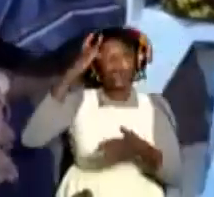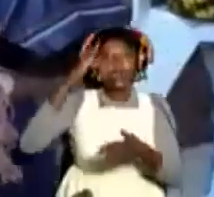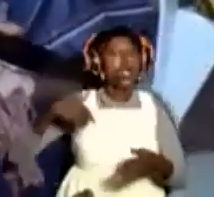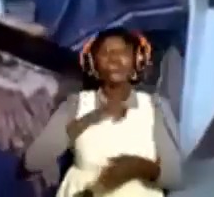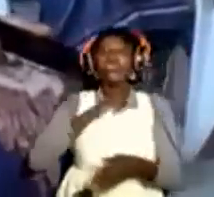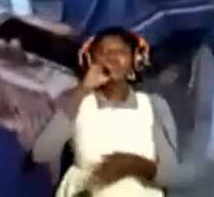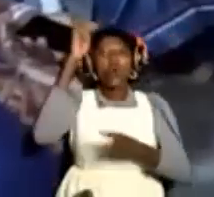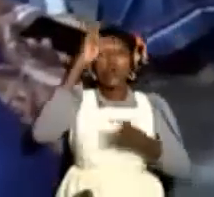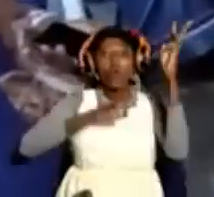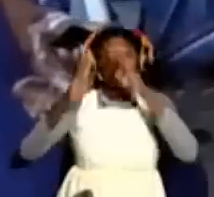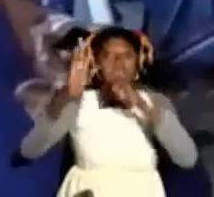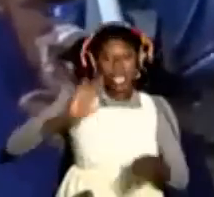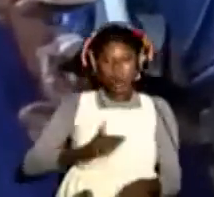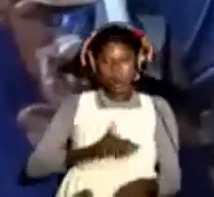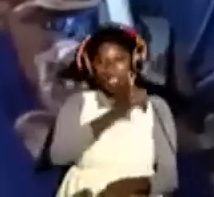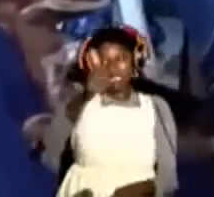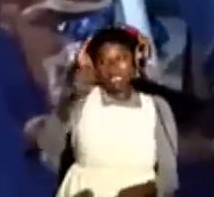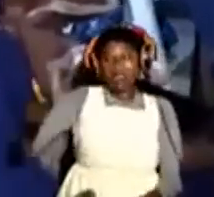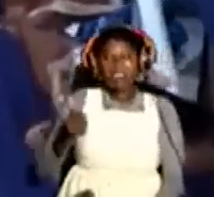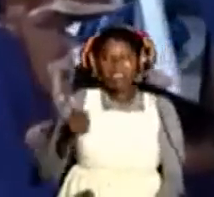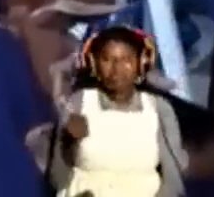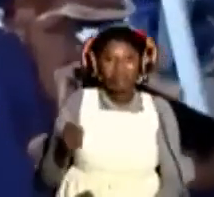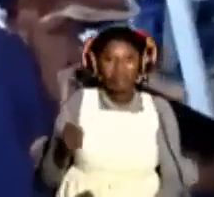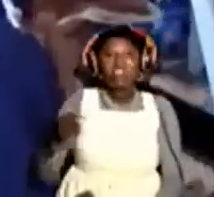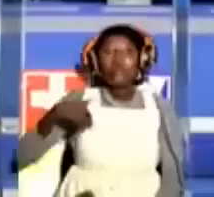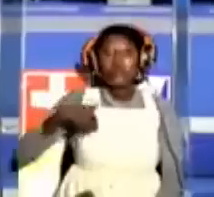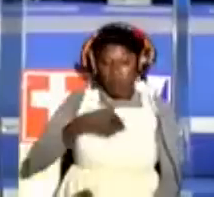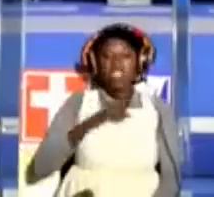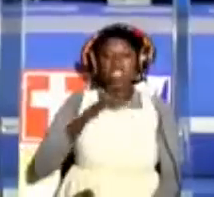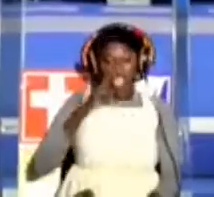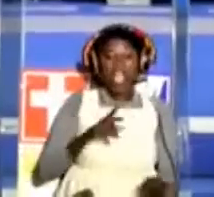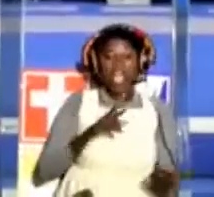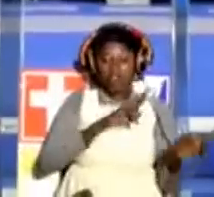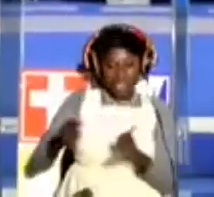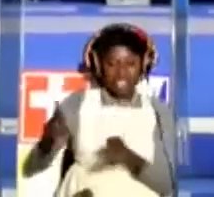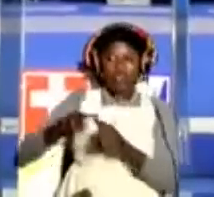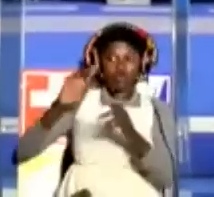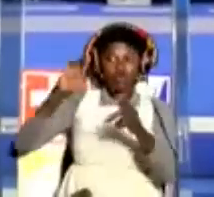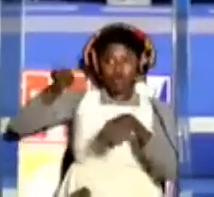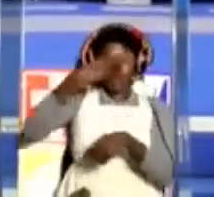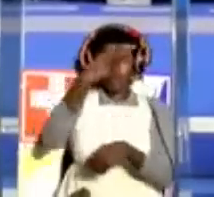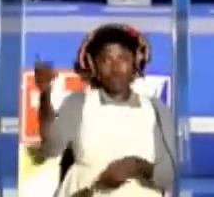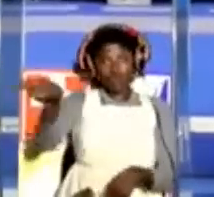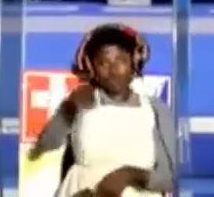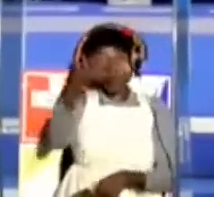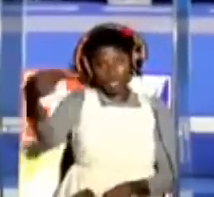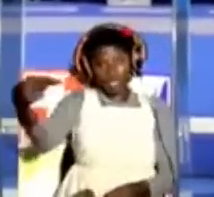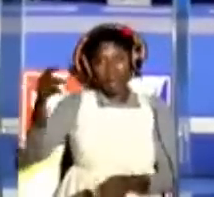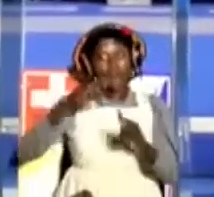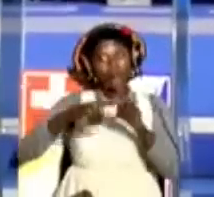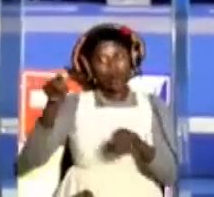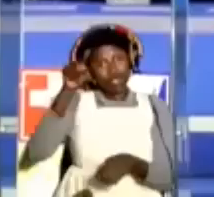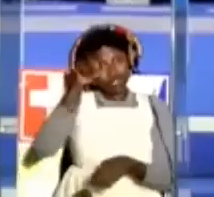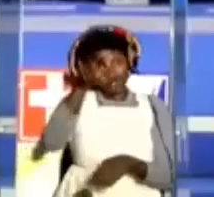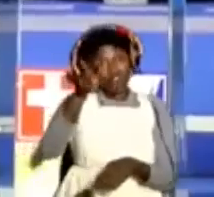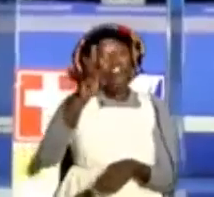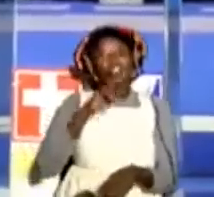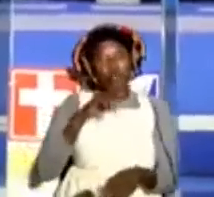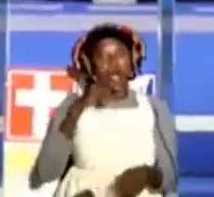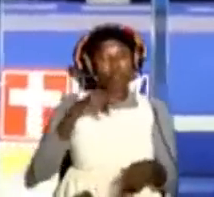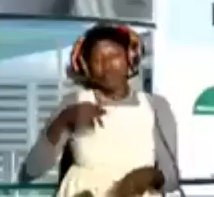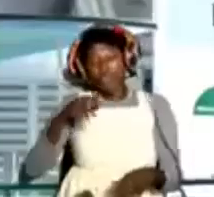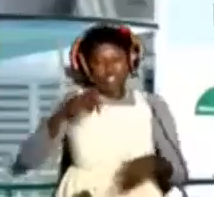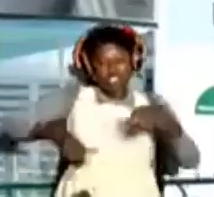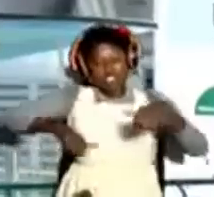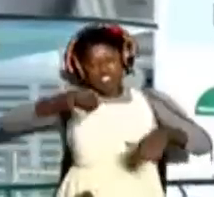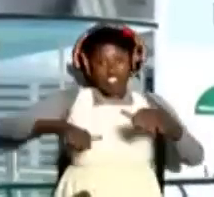did not worry ourselves. We were settled to go to hell. But you are doing grandma, grandma, grandma, as